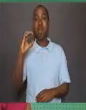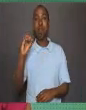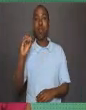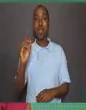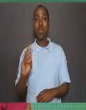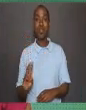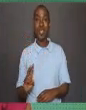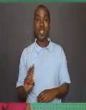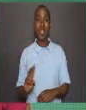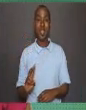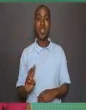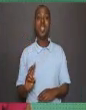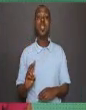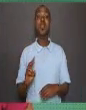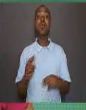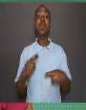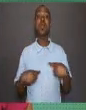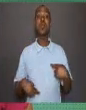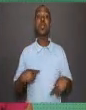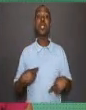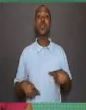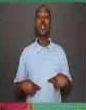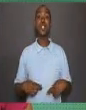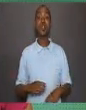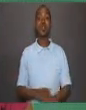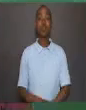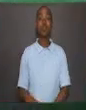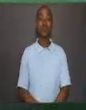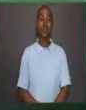carbon dioxide during respiration.